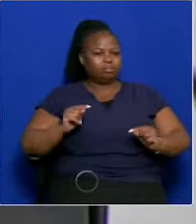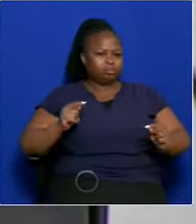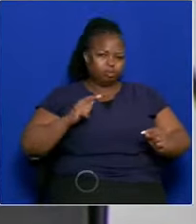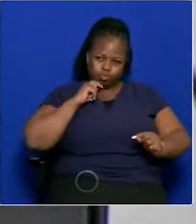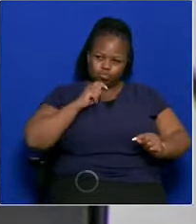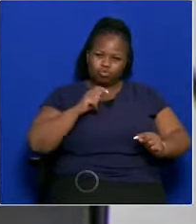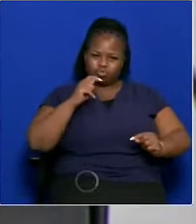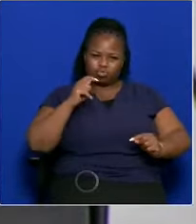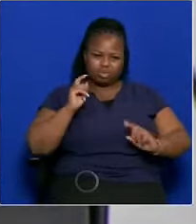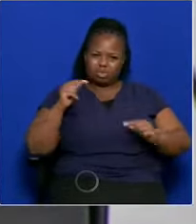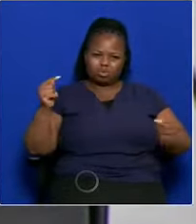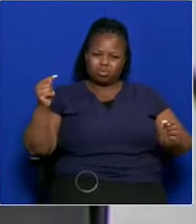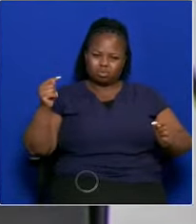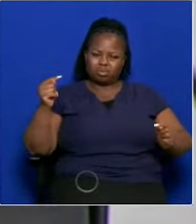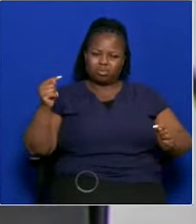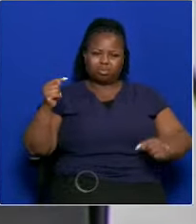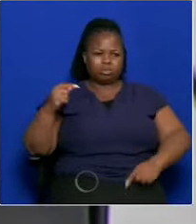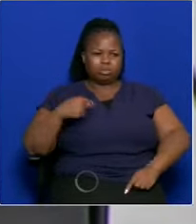to me because they know me.